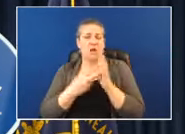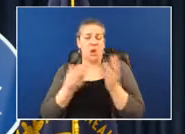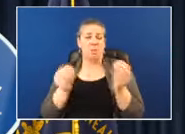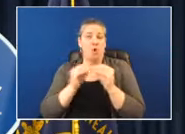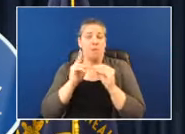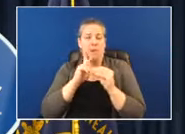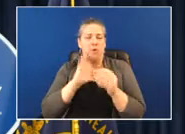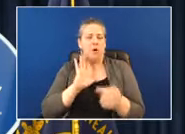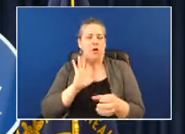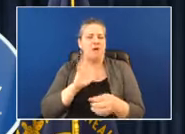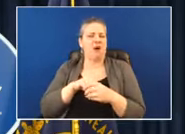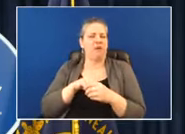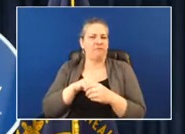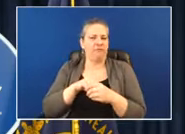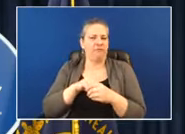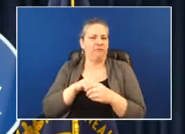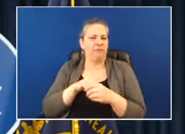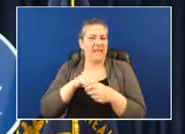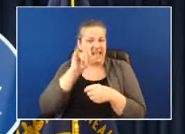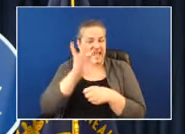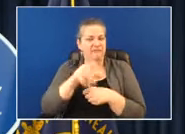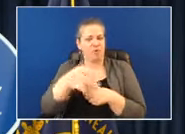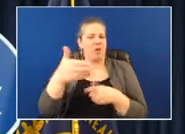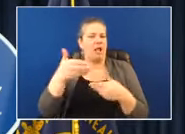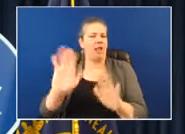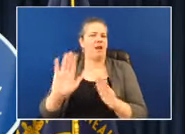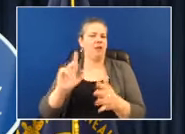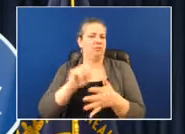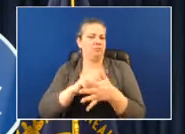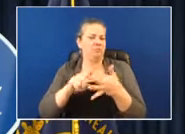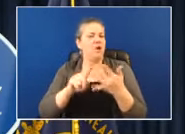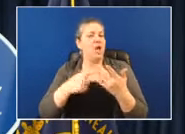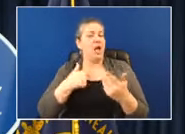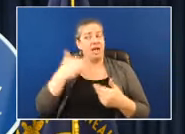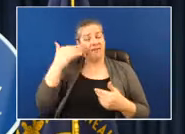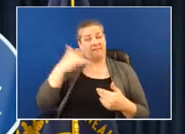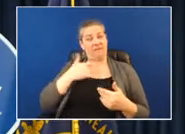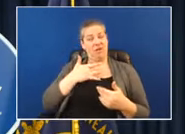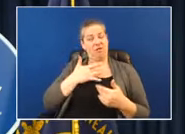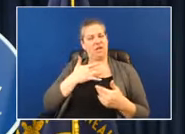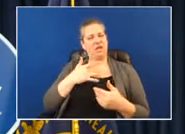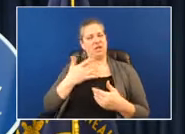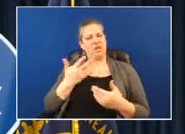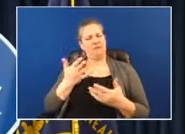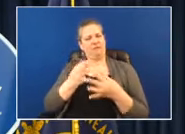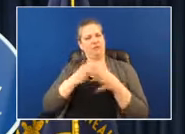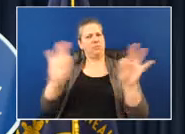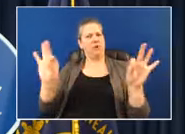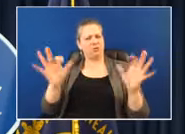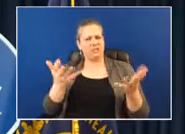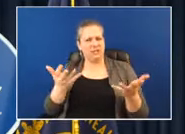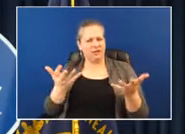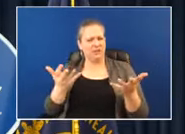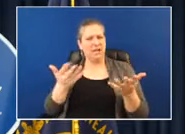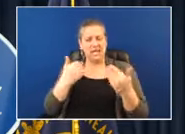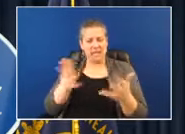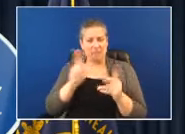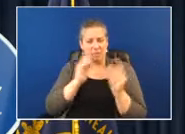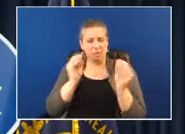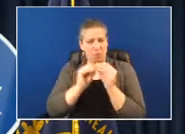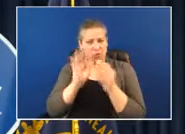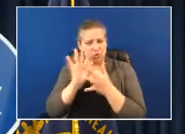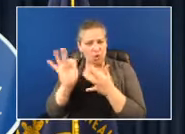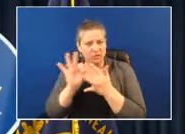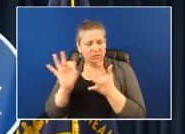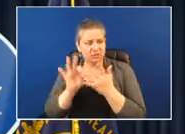believe democracy is the bedrock of democracy. And we have already proven that if you give people more options and you just